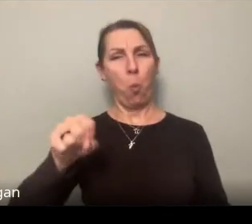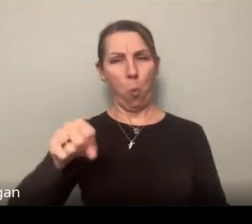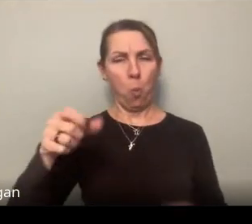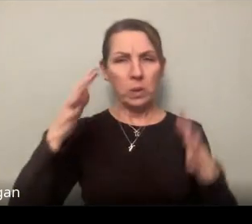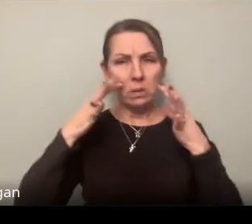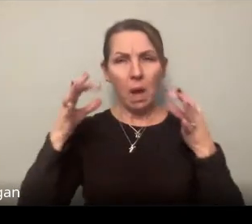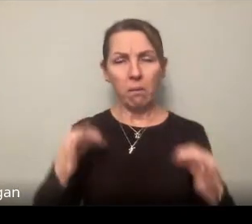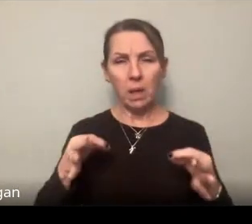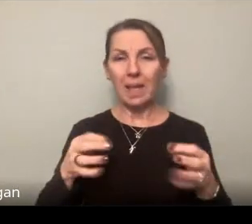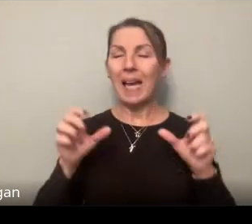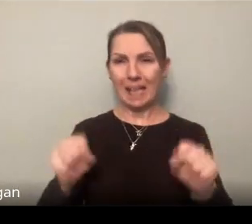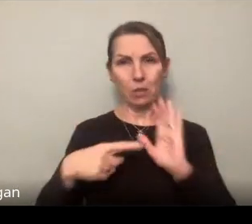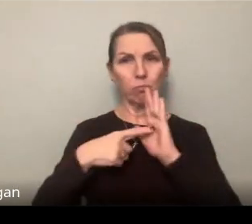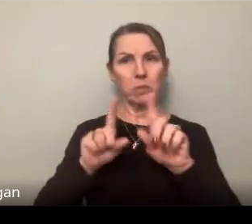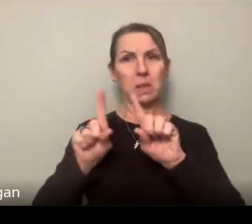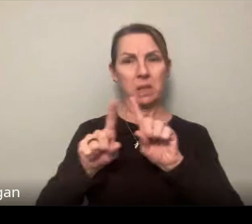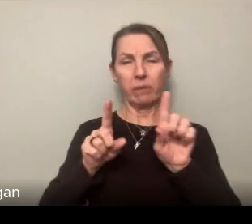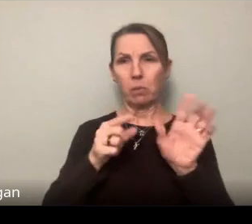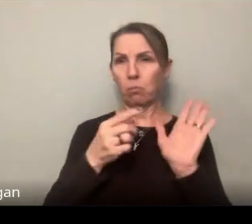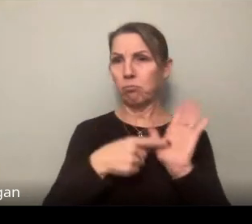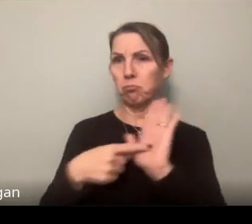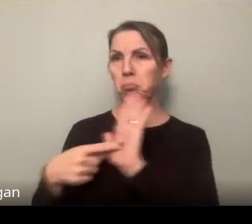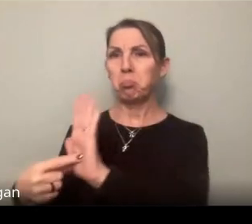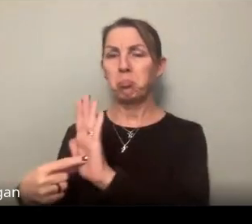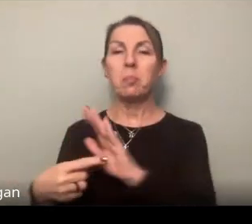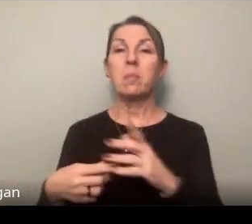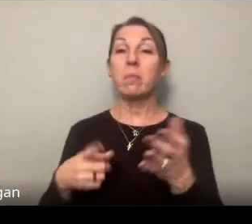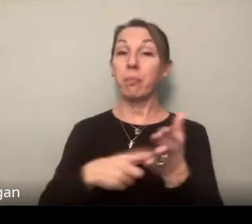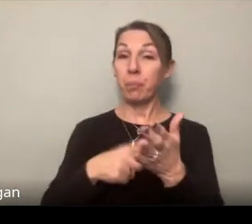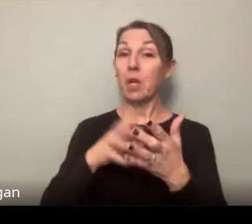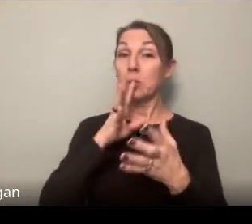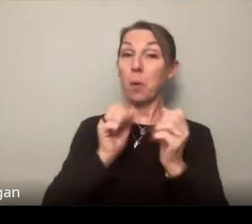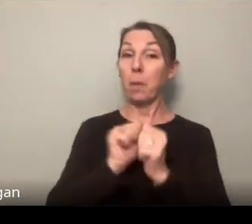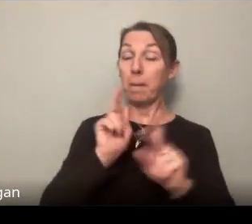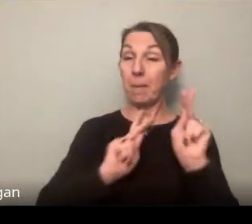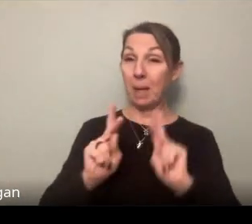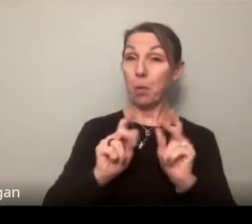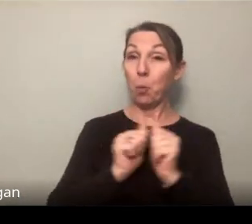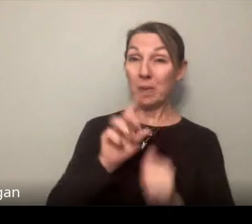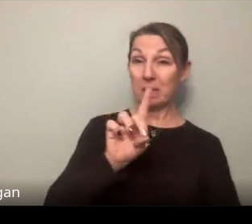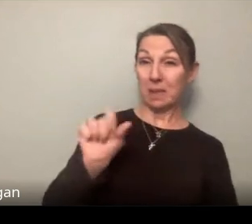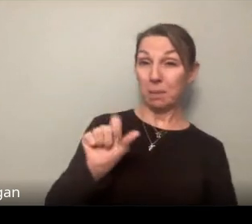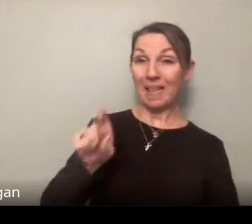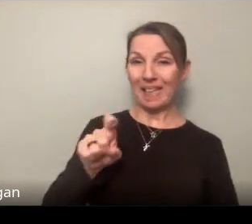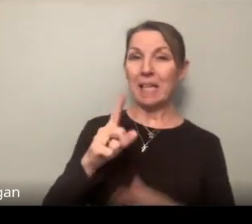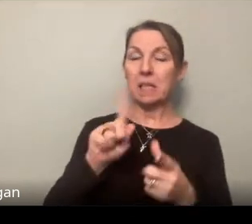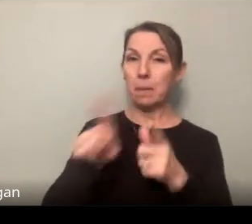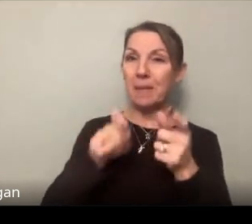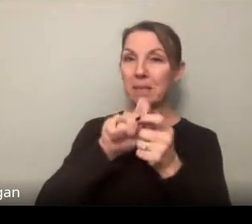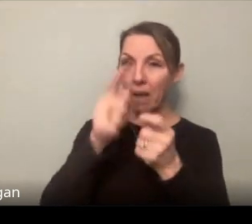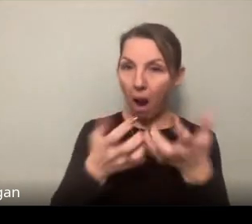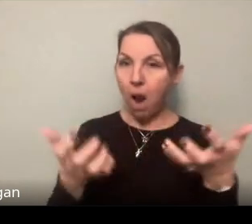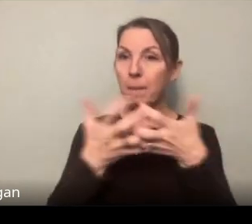it manifests in different ways too, right? Because, oftentimes folks who live with disabilities, they need certain accommodations.